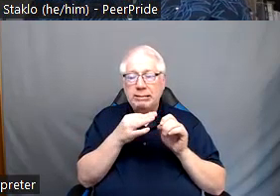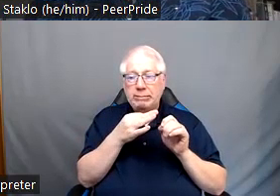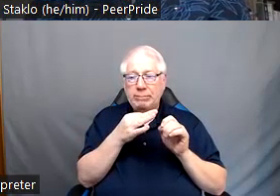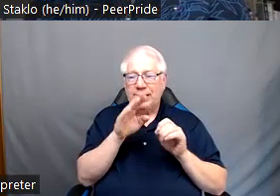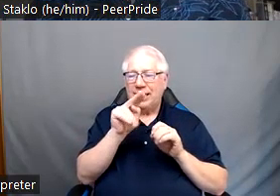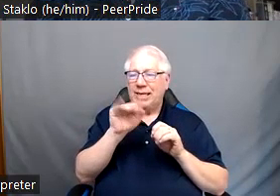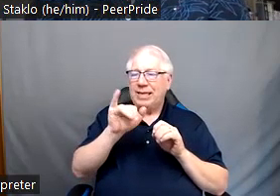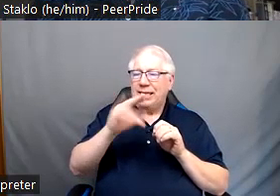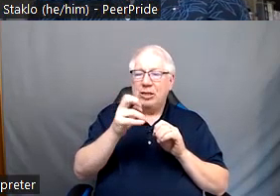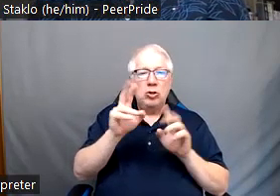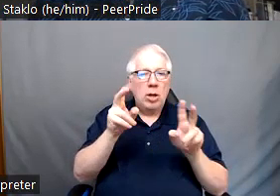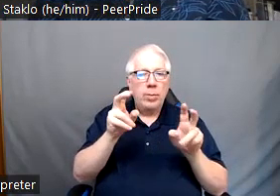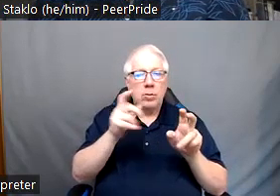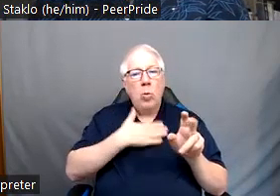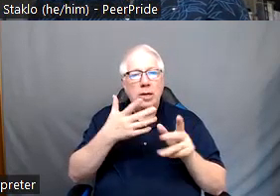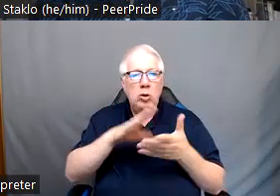is like willing to learn.